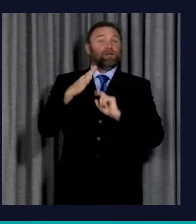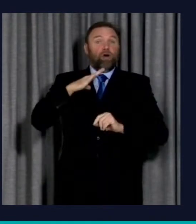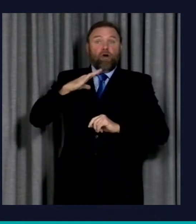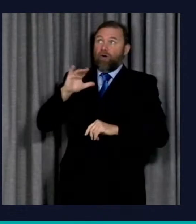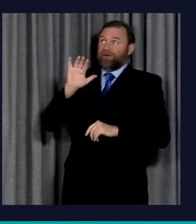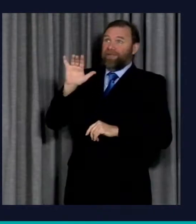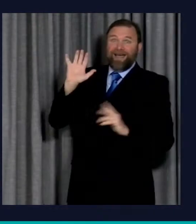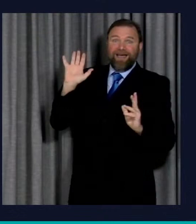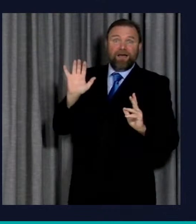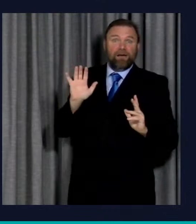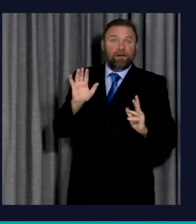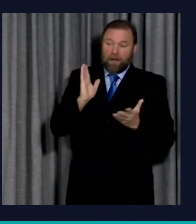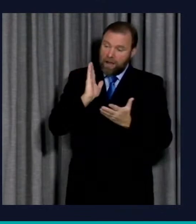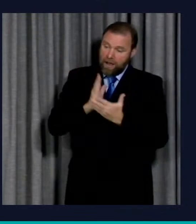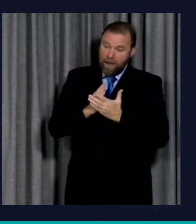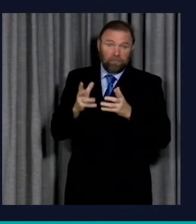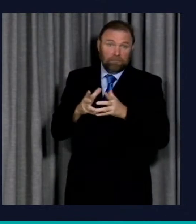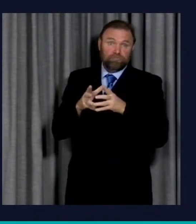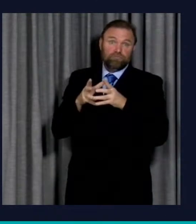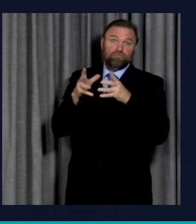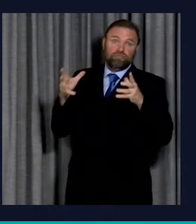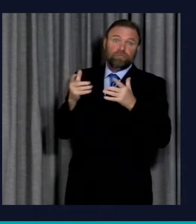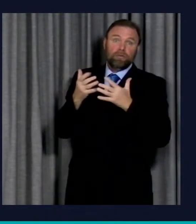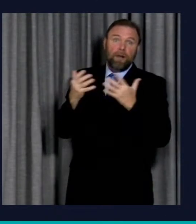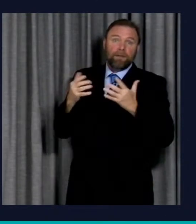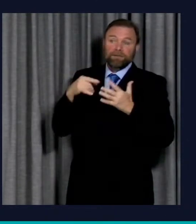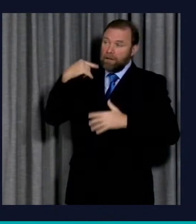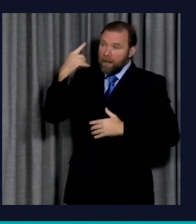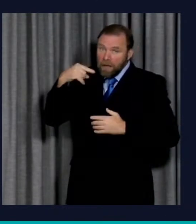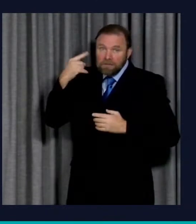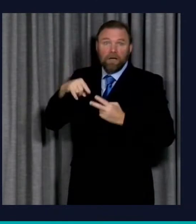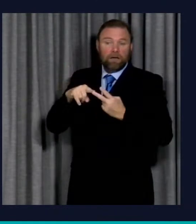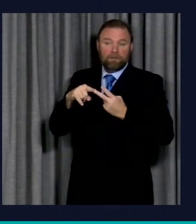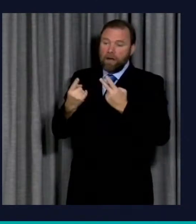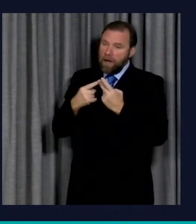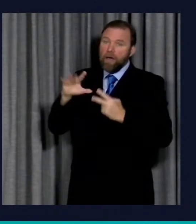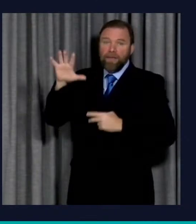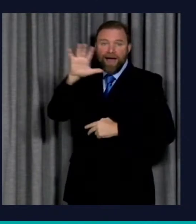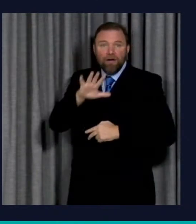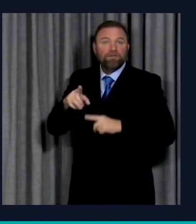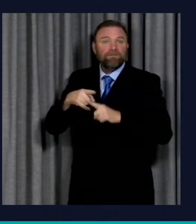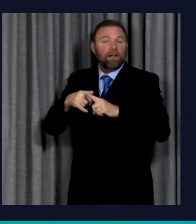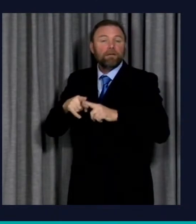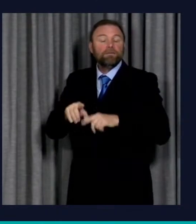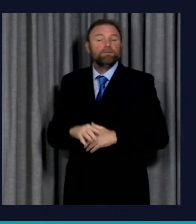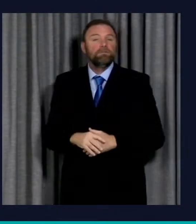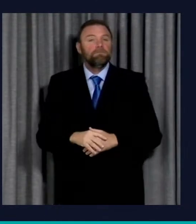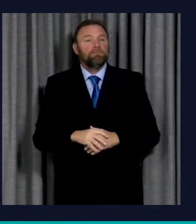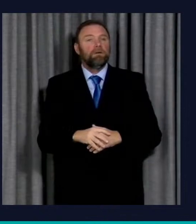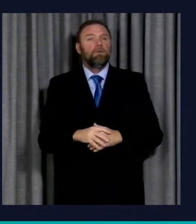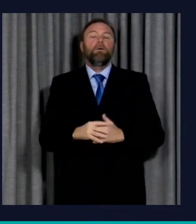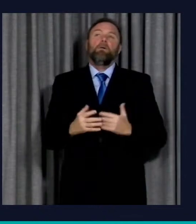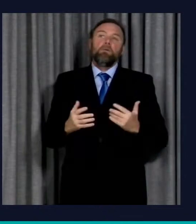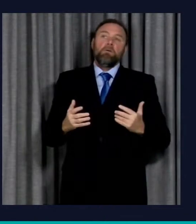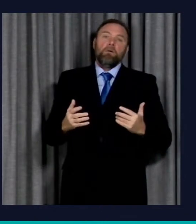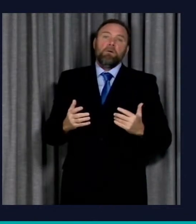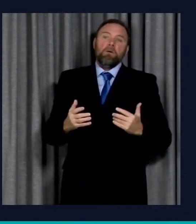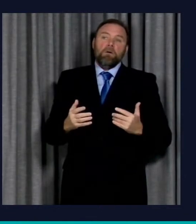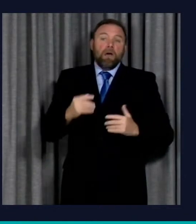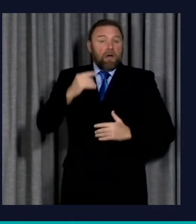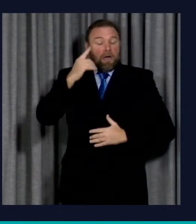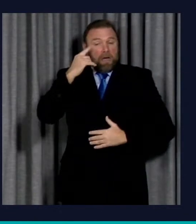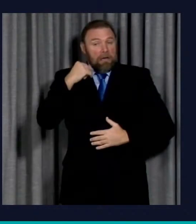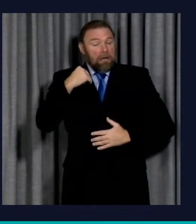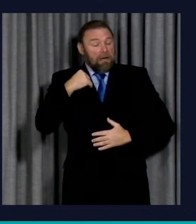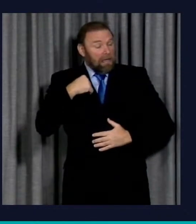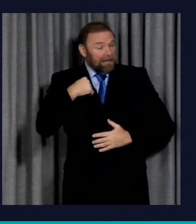there in very, very significant numbers in London and in other parts of England. I think that the